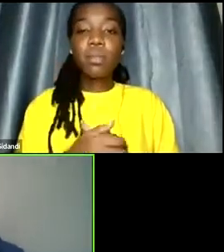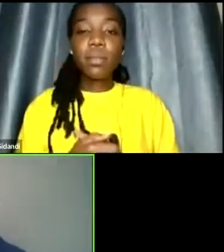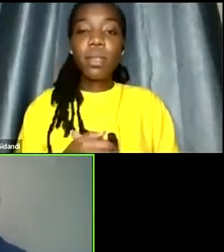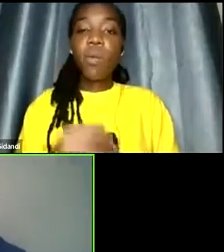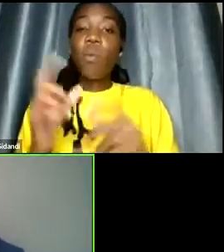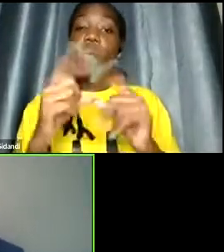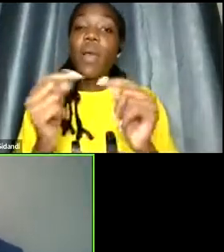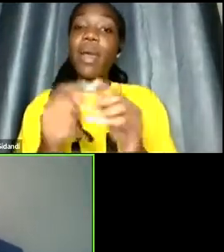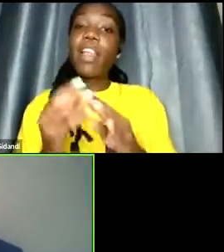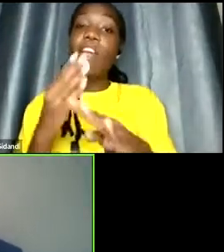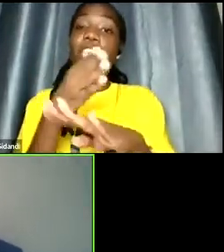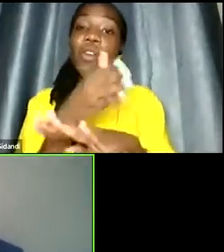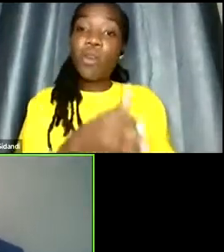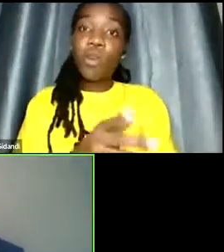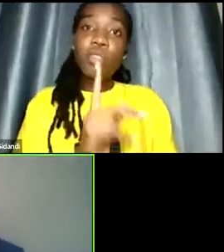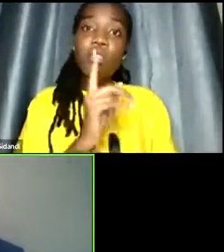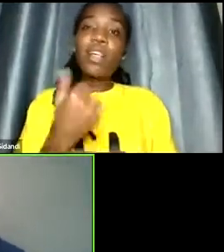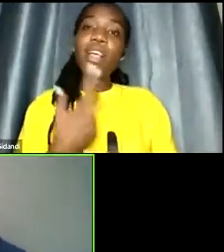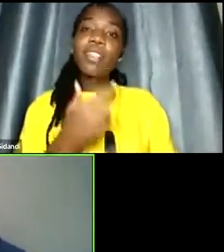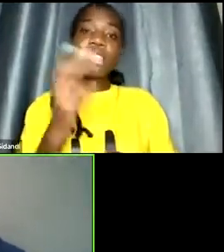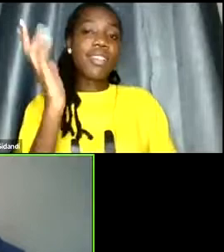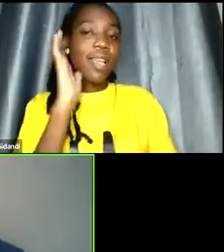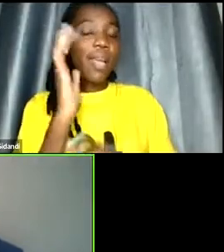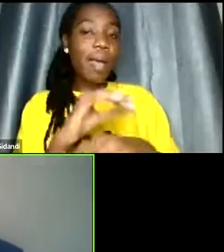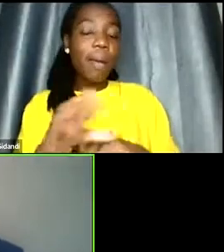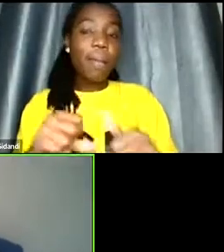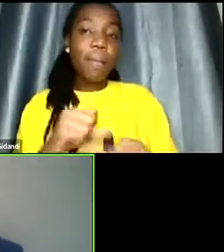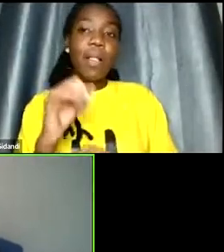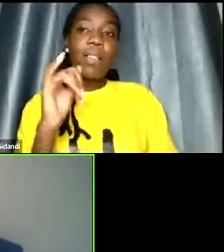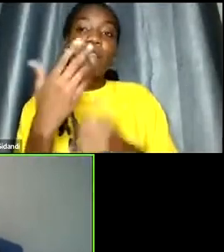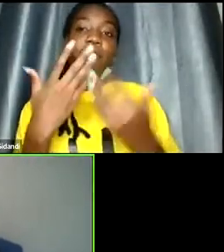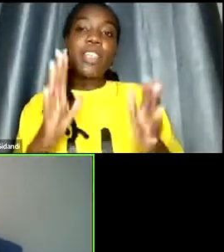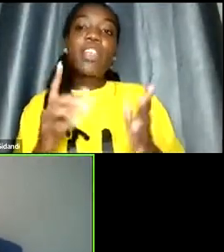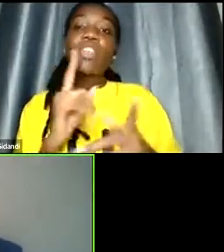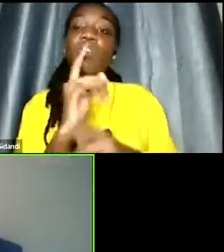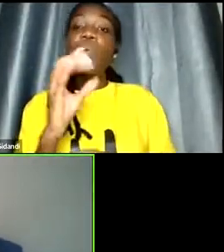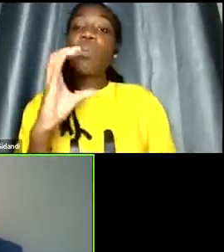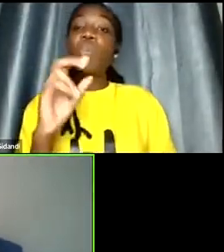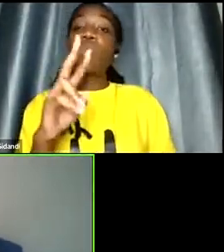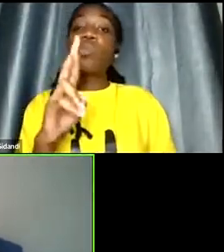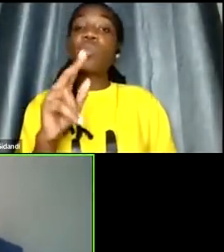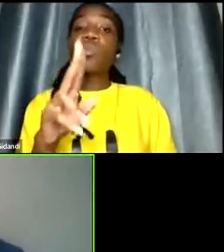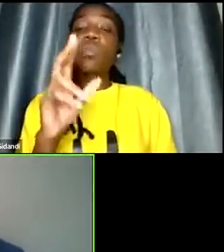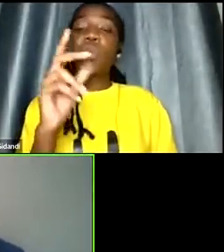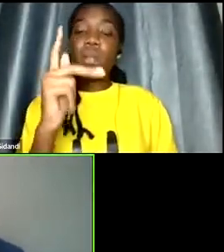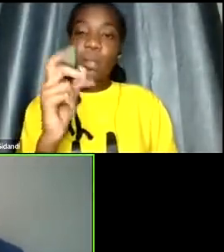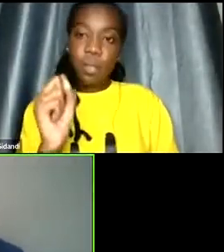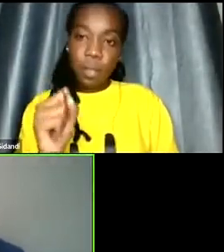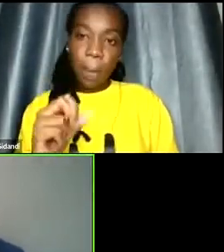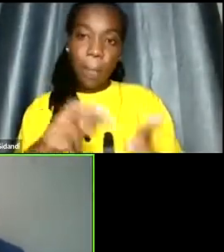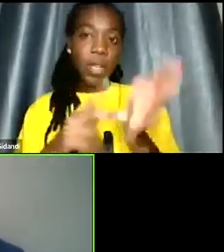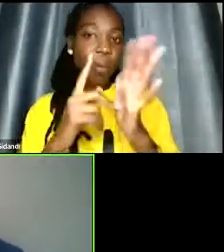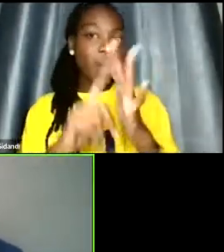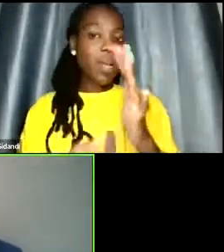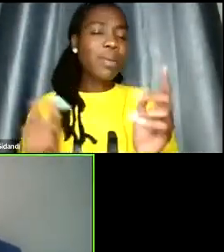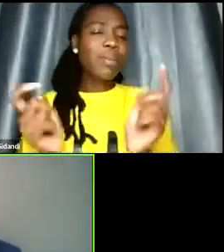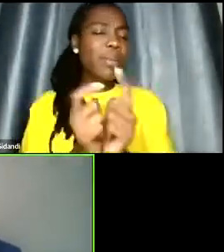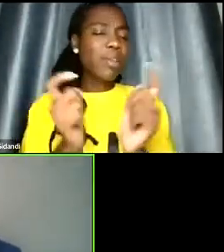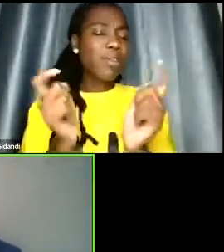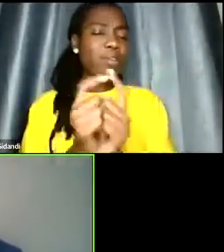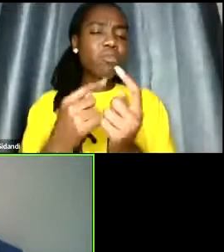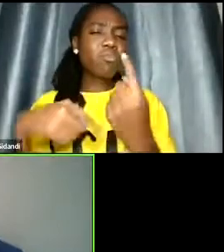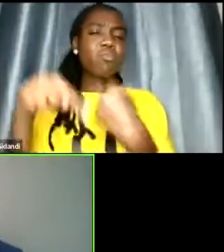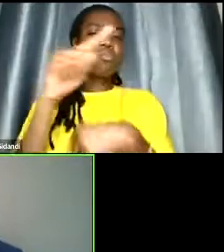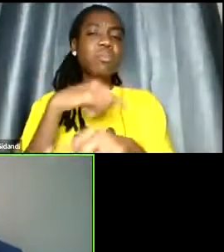the passion of the Christ, you've heard about that. So crux simply means a very painful, irreversible process. For example,